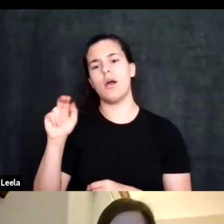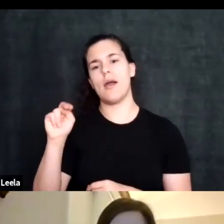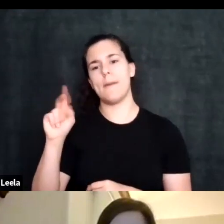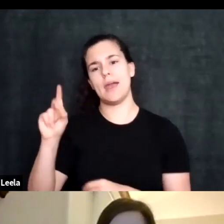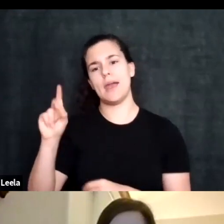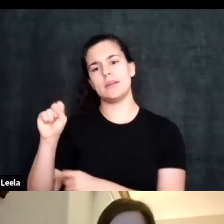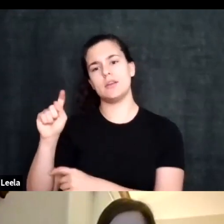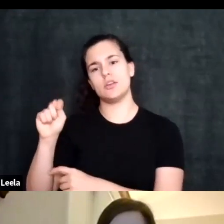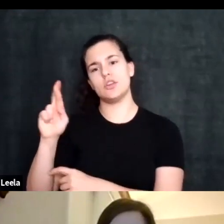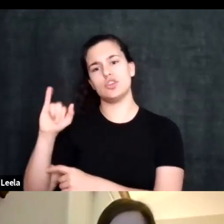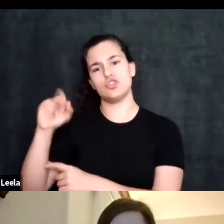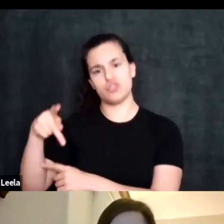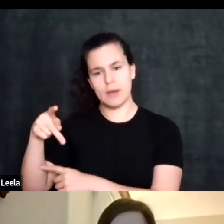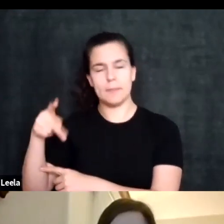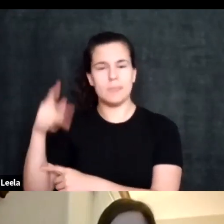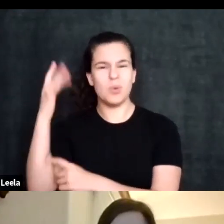course.